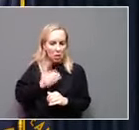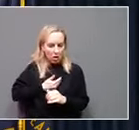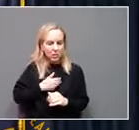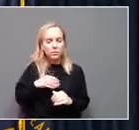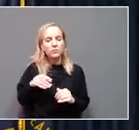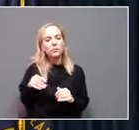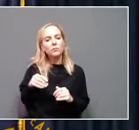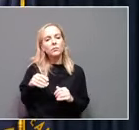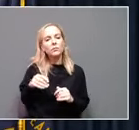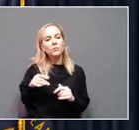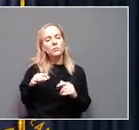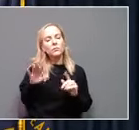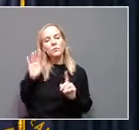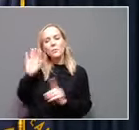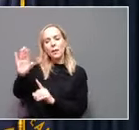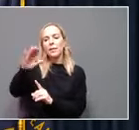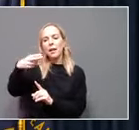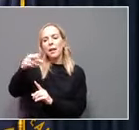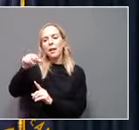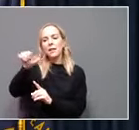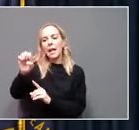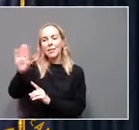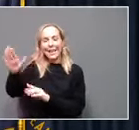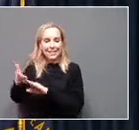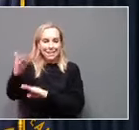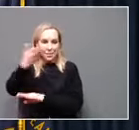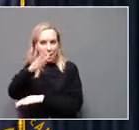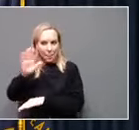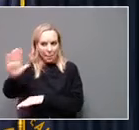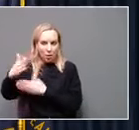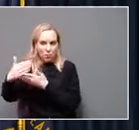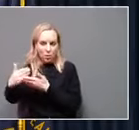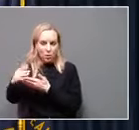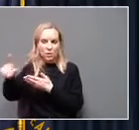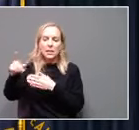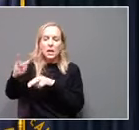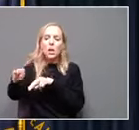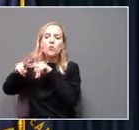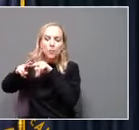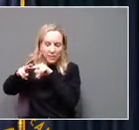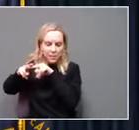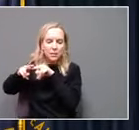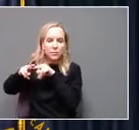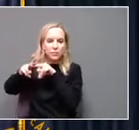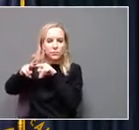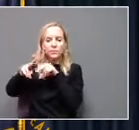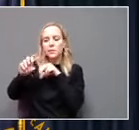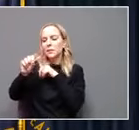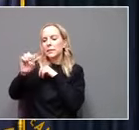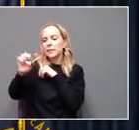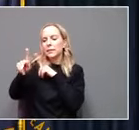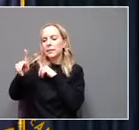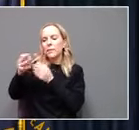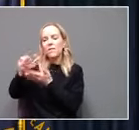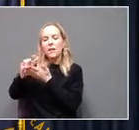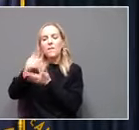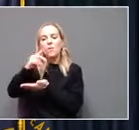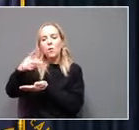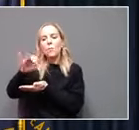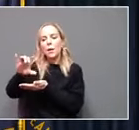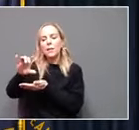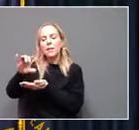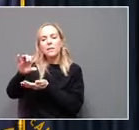the House's version. There is an increase in SEEK funding, public school funding. I don't think it's nearly